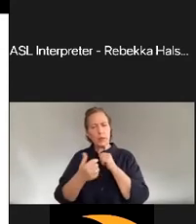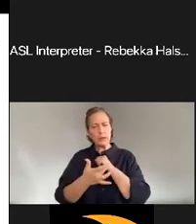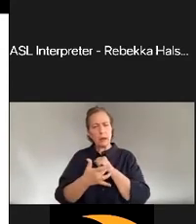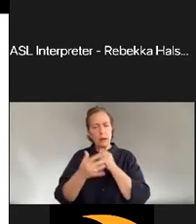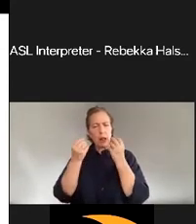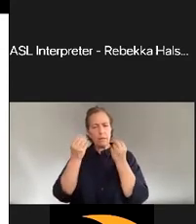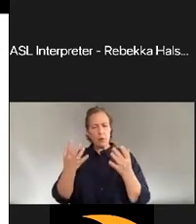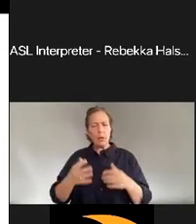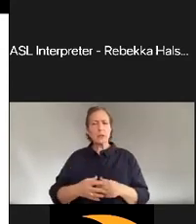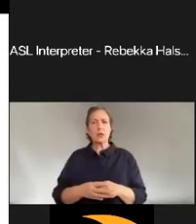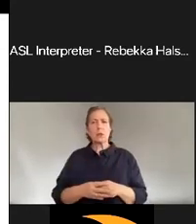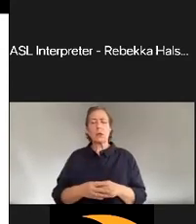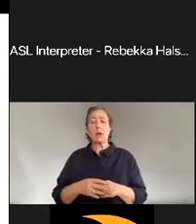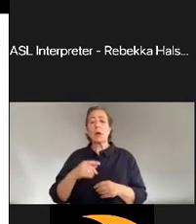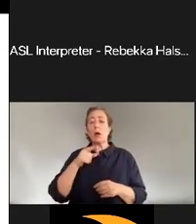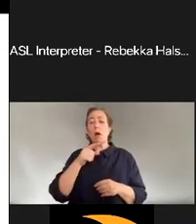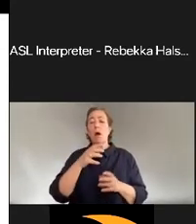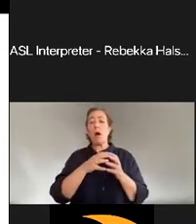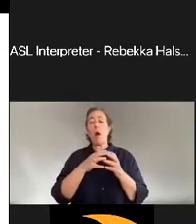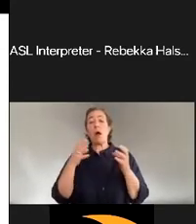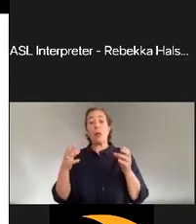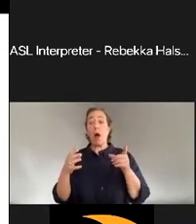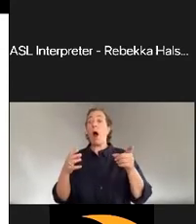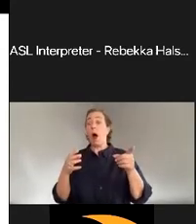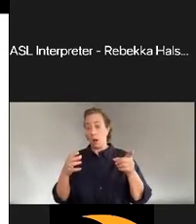it on COVID-19.